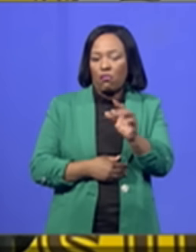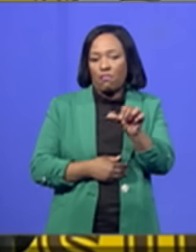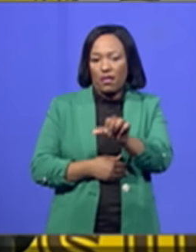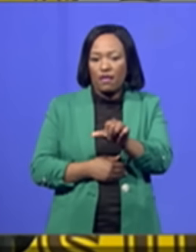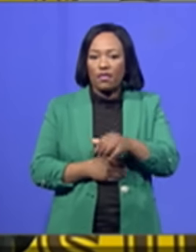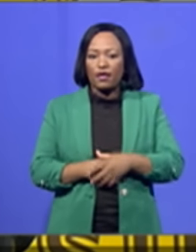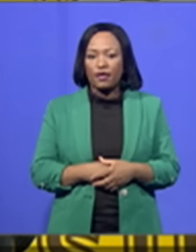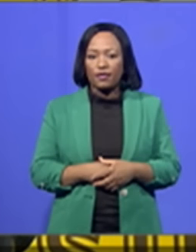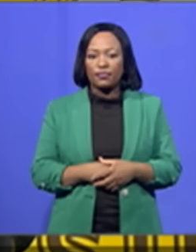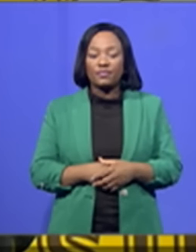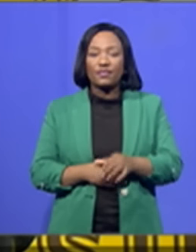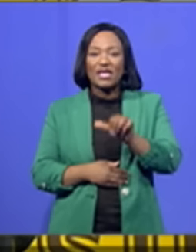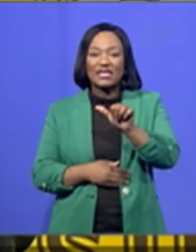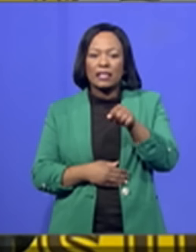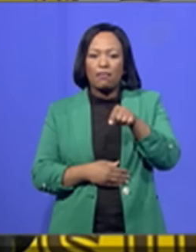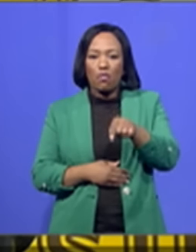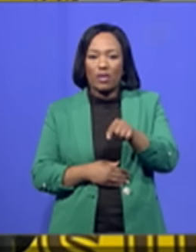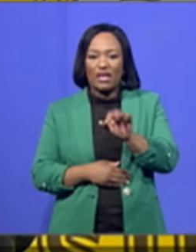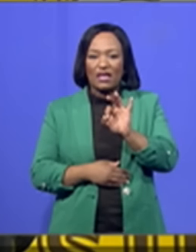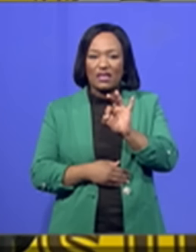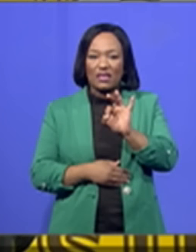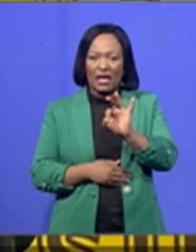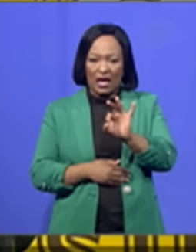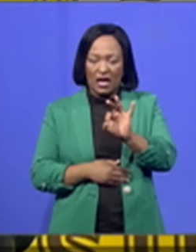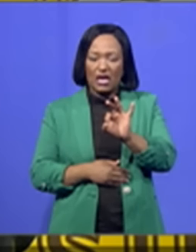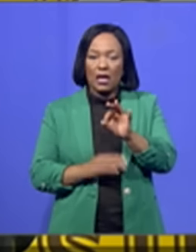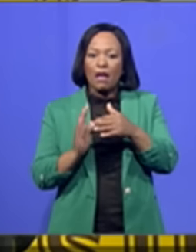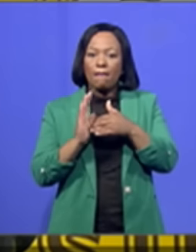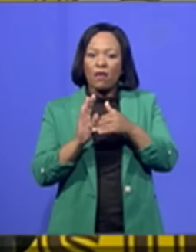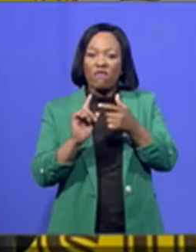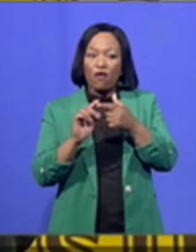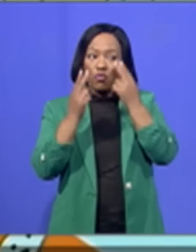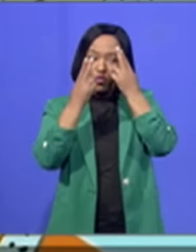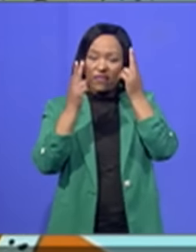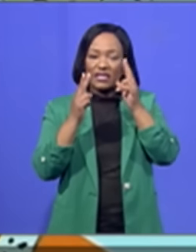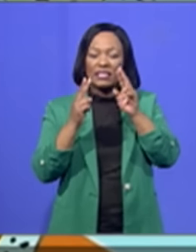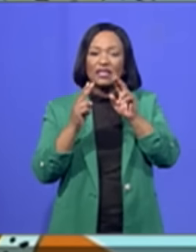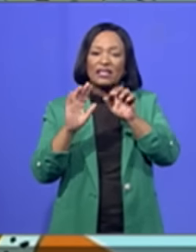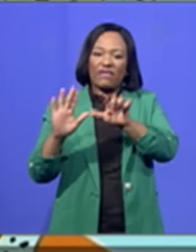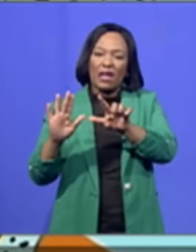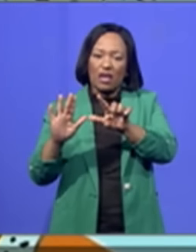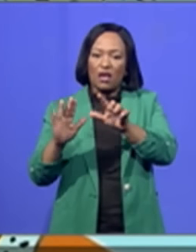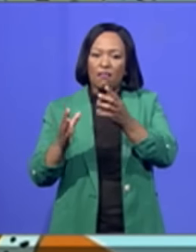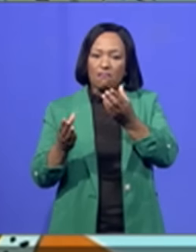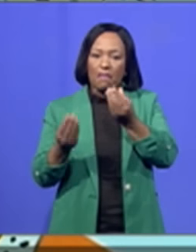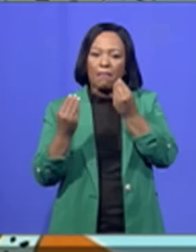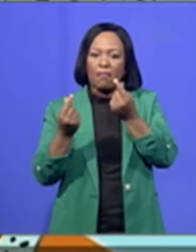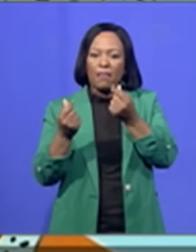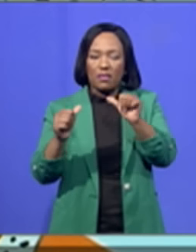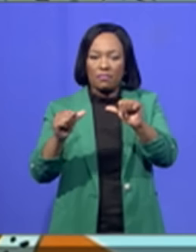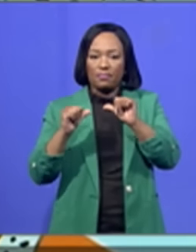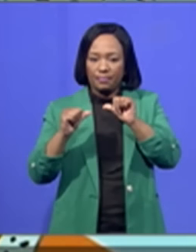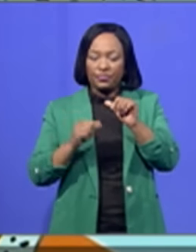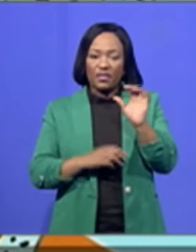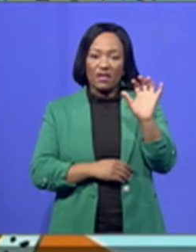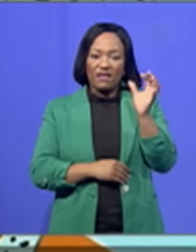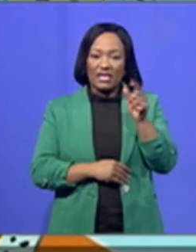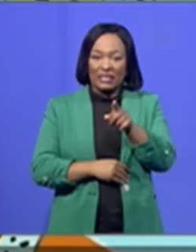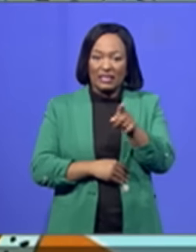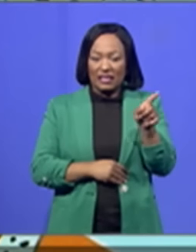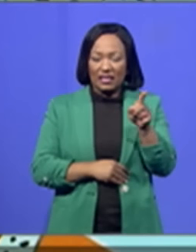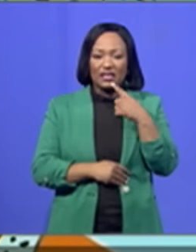and recovered 6.3 million from 7 universities. go sa le bjale tonakgolo ya Free State o re batlhankedi